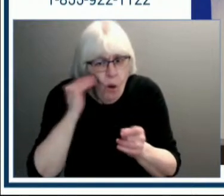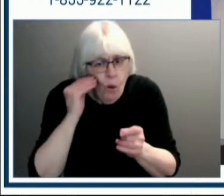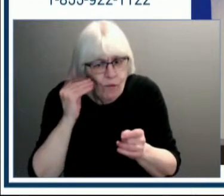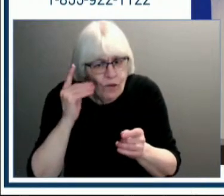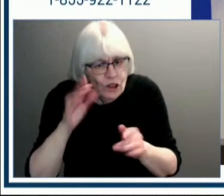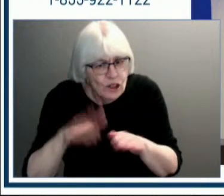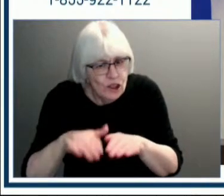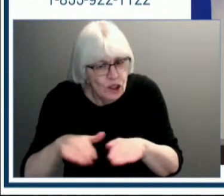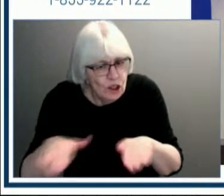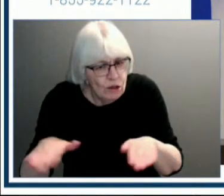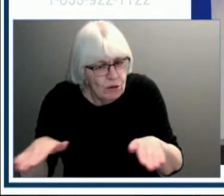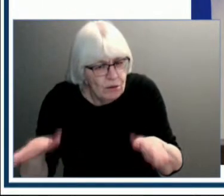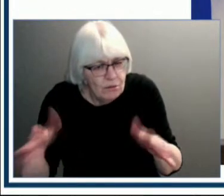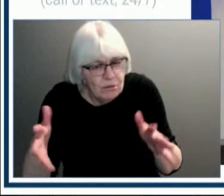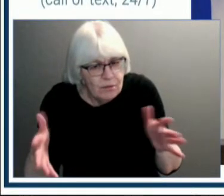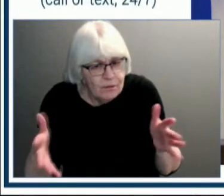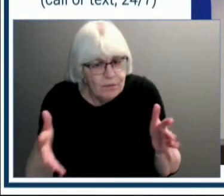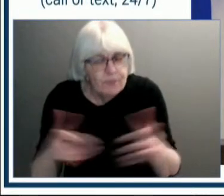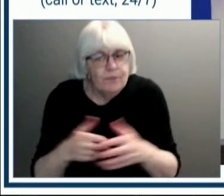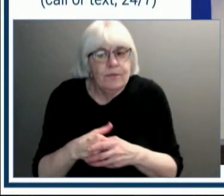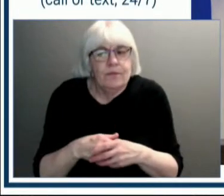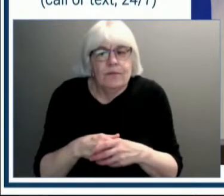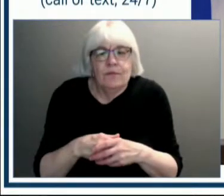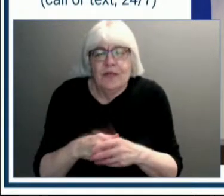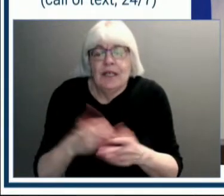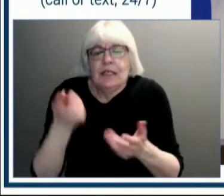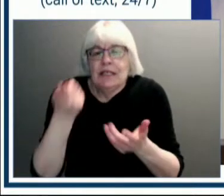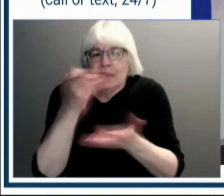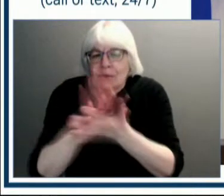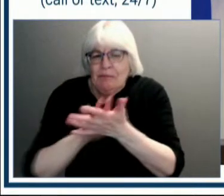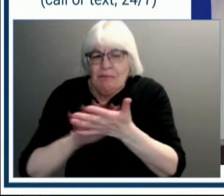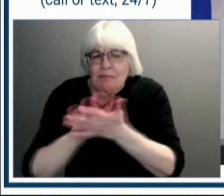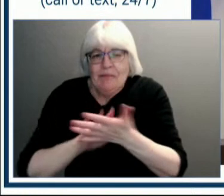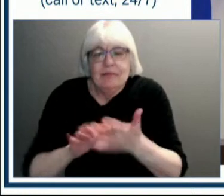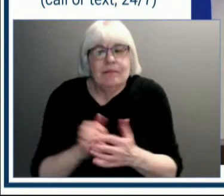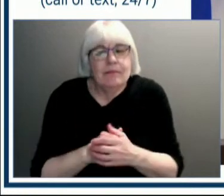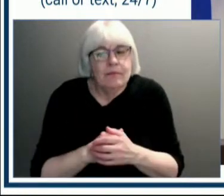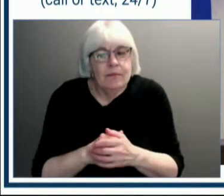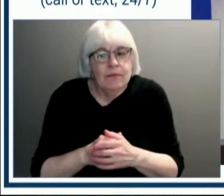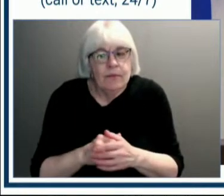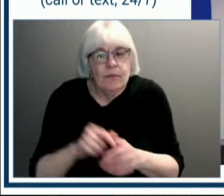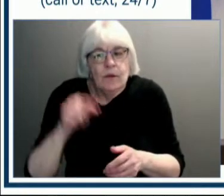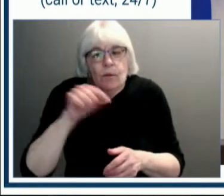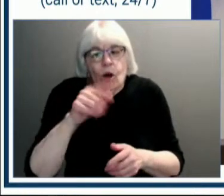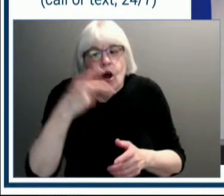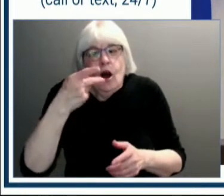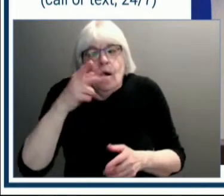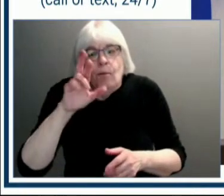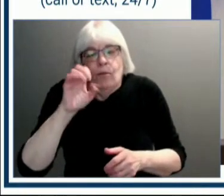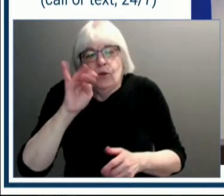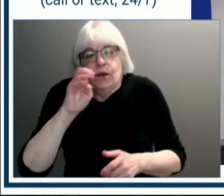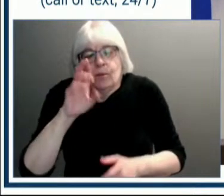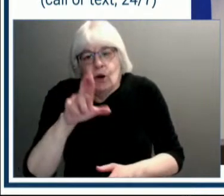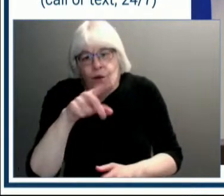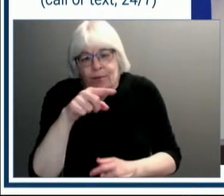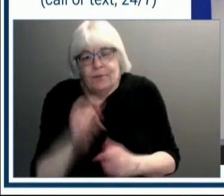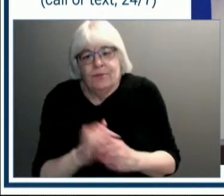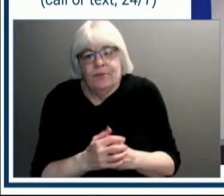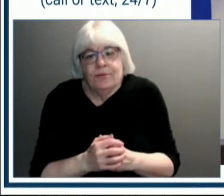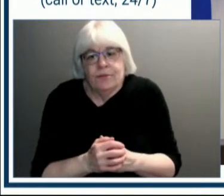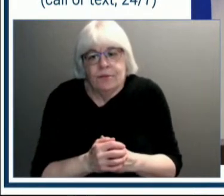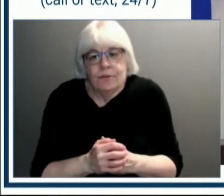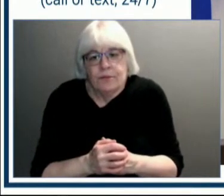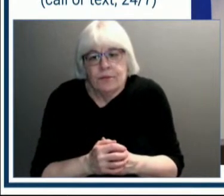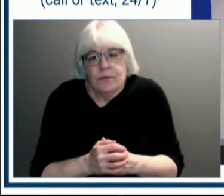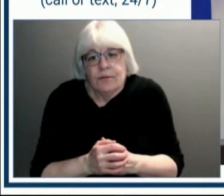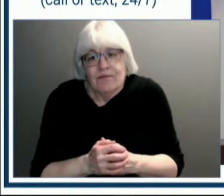that's we're very conscious of that as well, and this is one of the that's why I said these are tough decisions for sure, for a